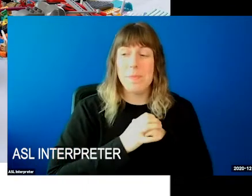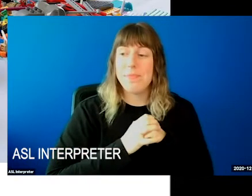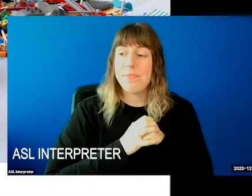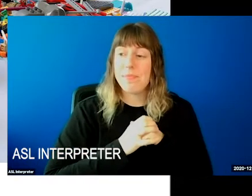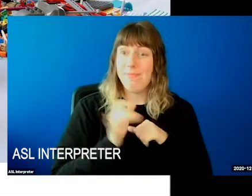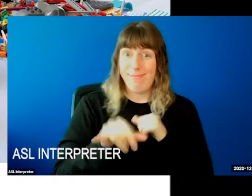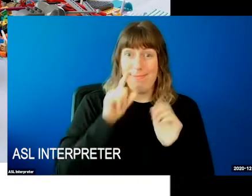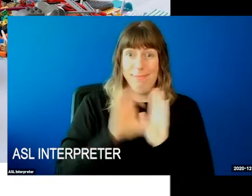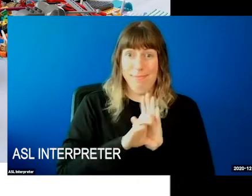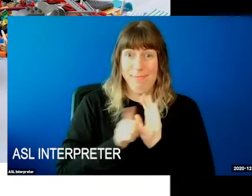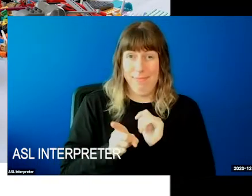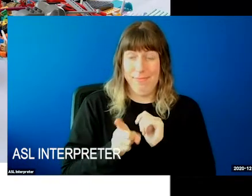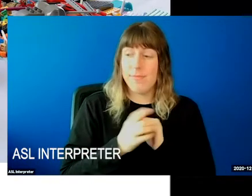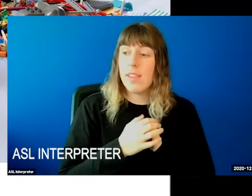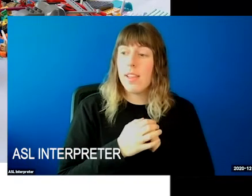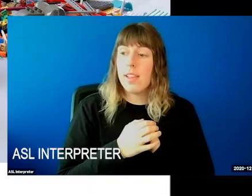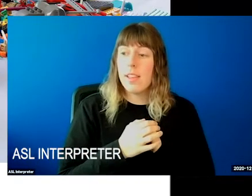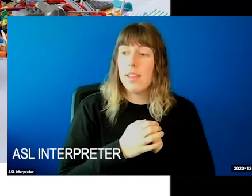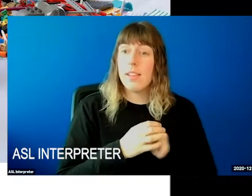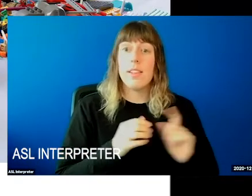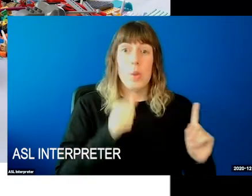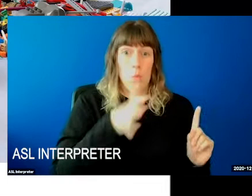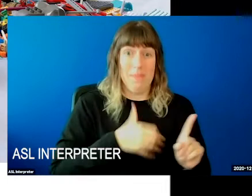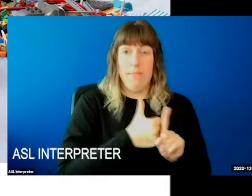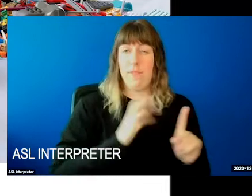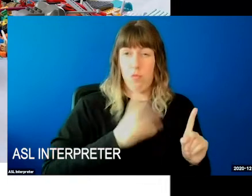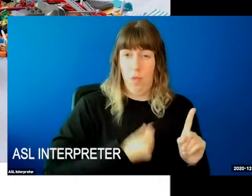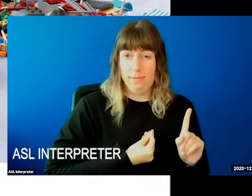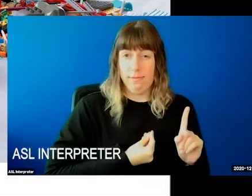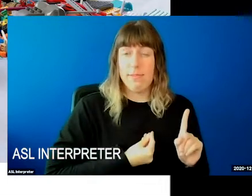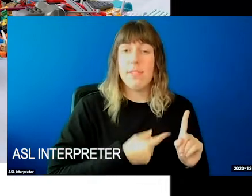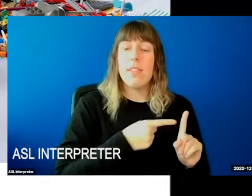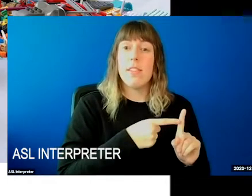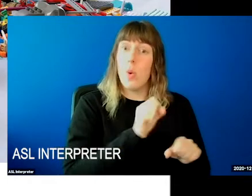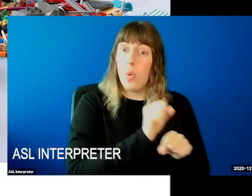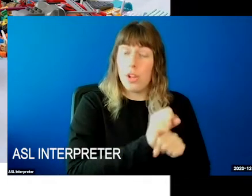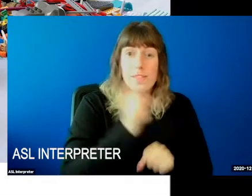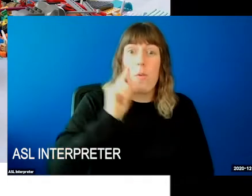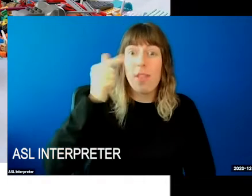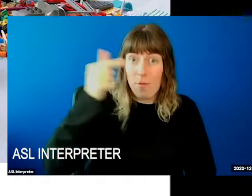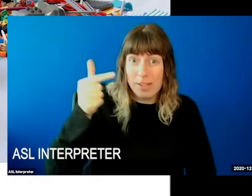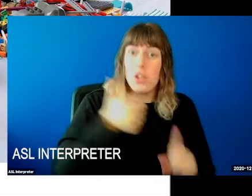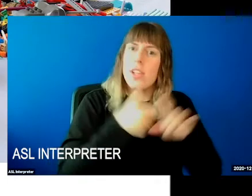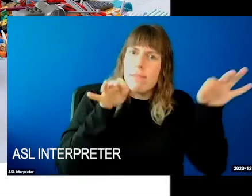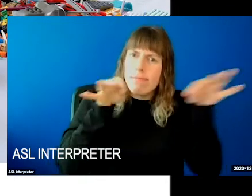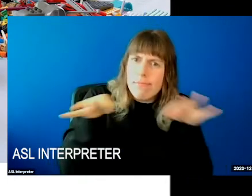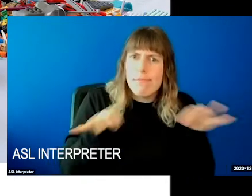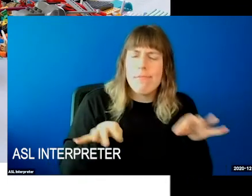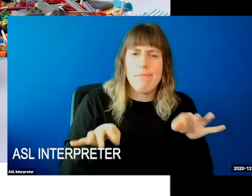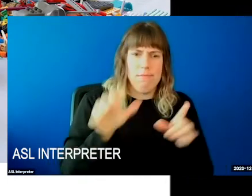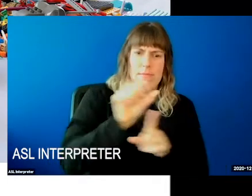in this photograph, a transgender woman who works for the government is explaining how she